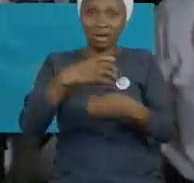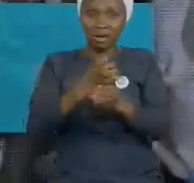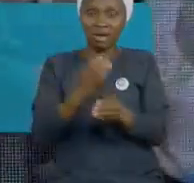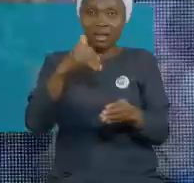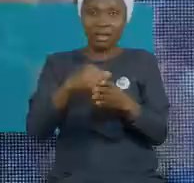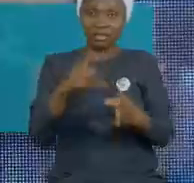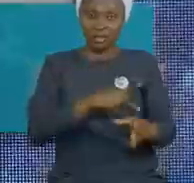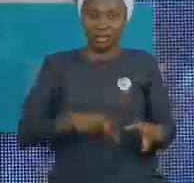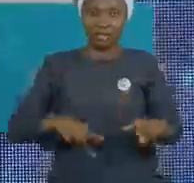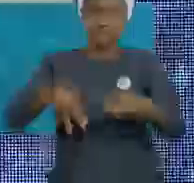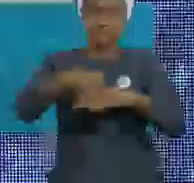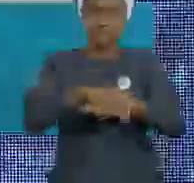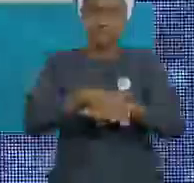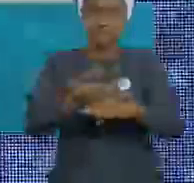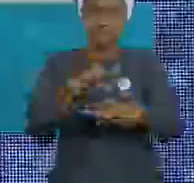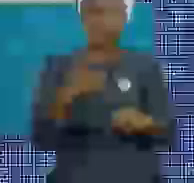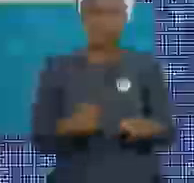prince.